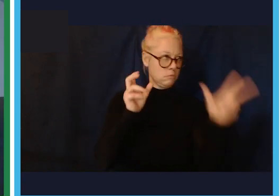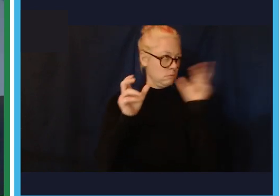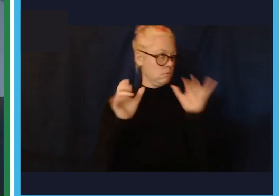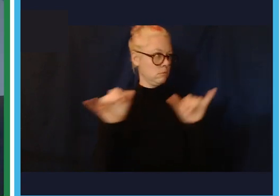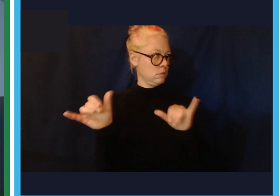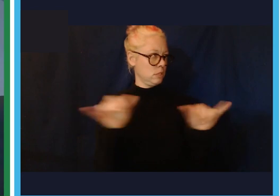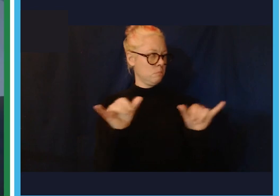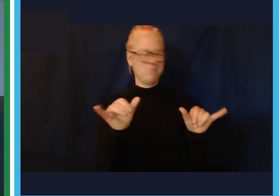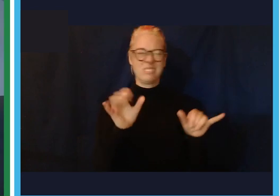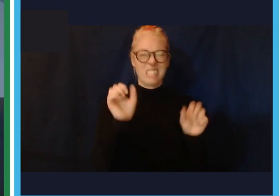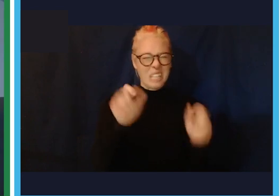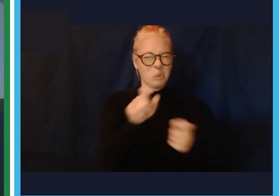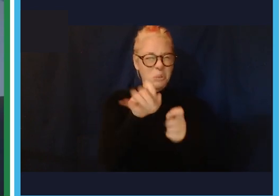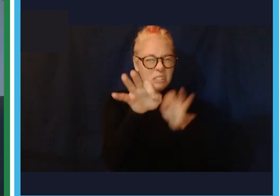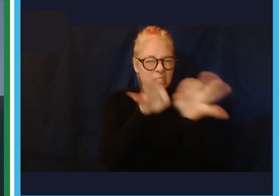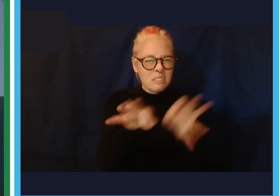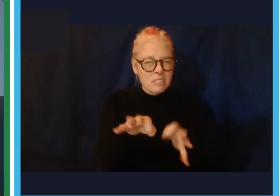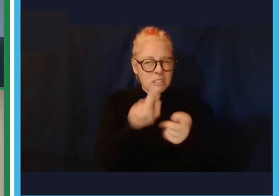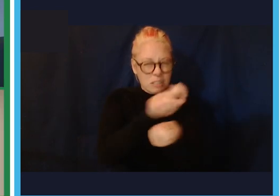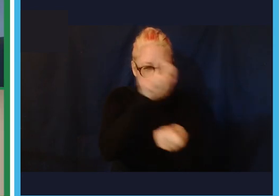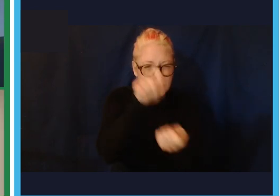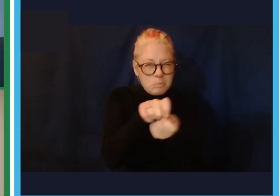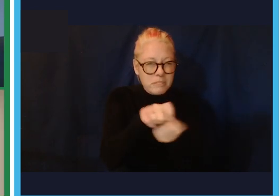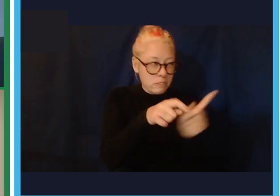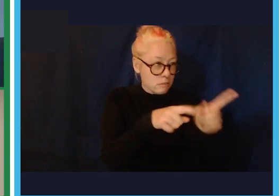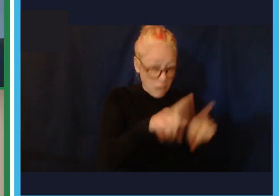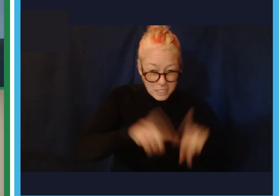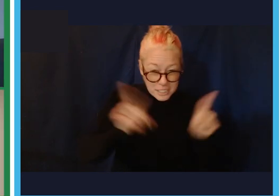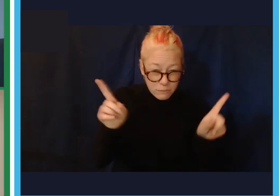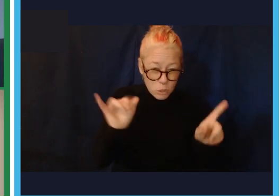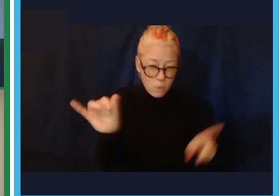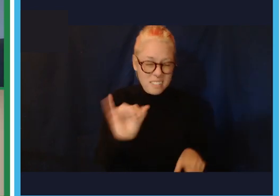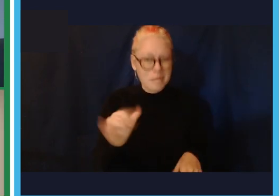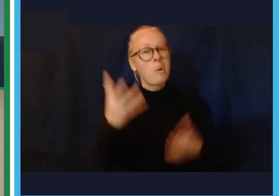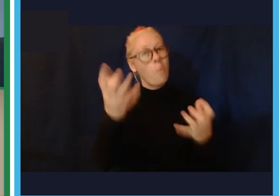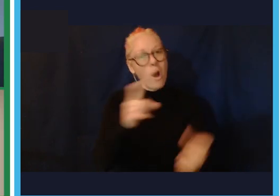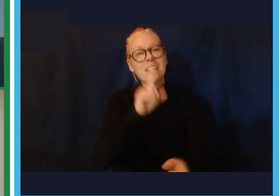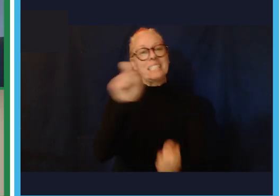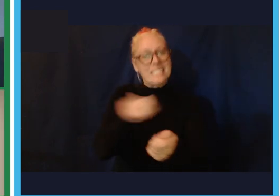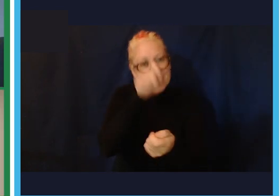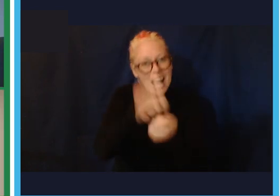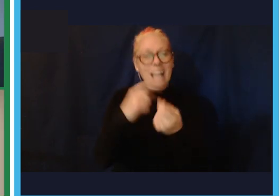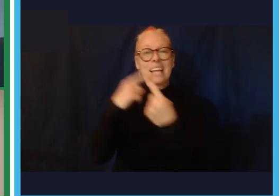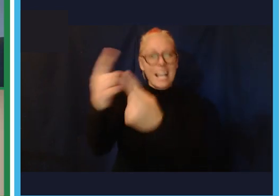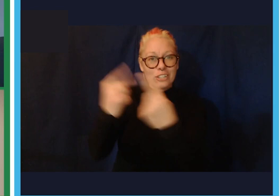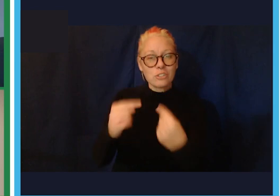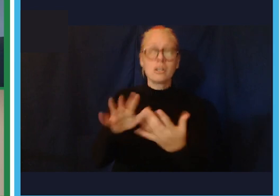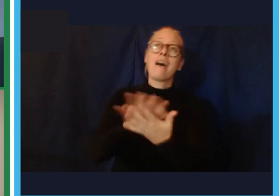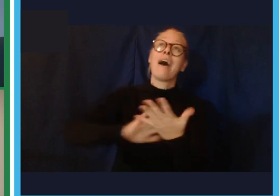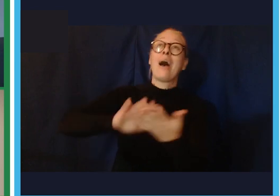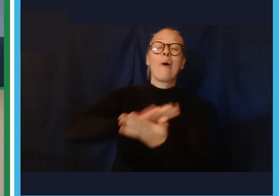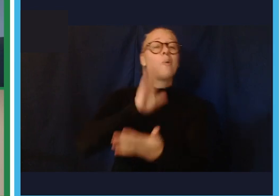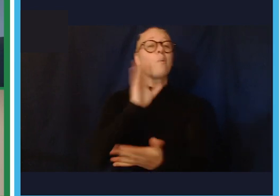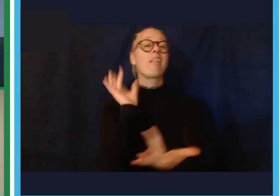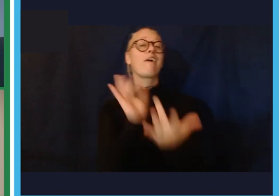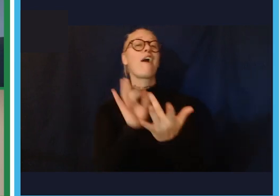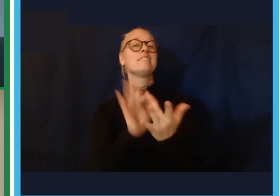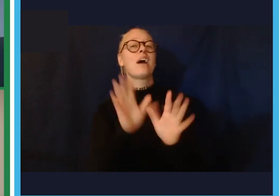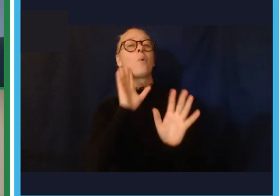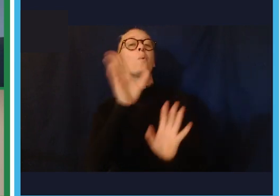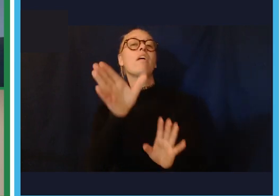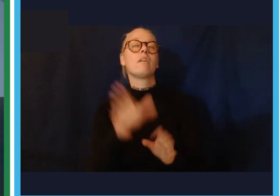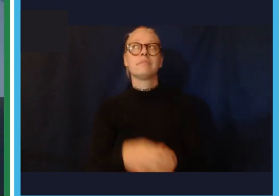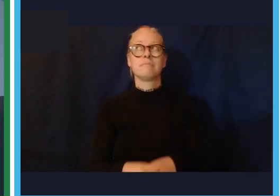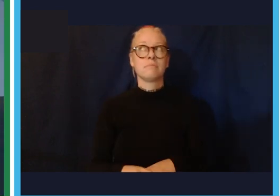Okay, if you say that you're going to be in touch, when are you going to be in touch? And if you're not in touch, do I